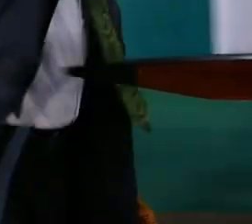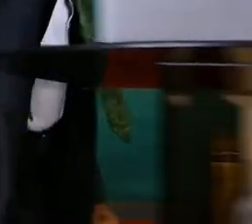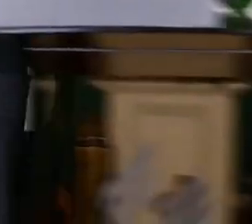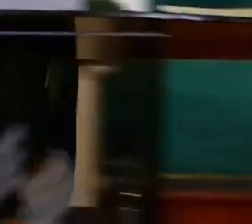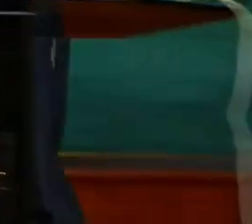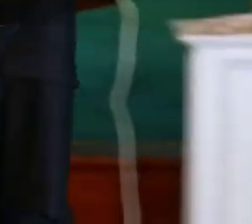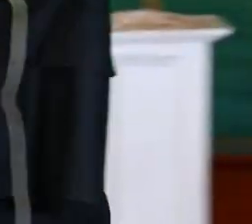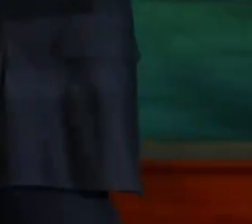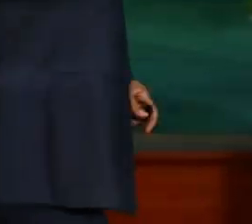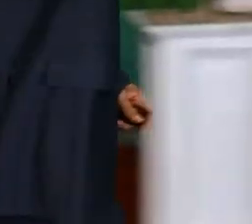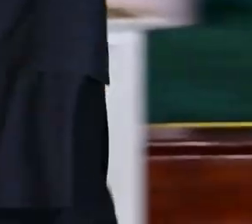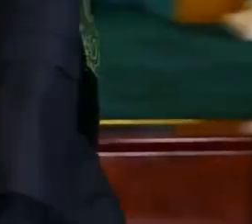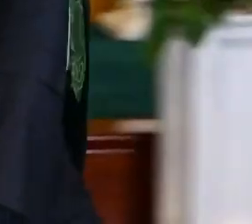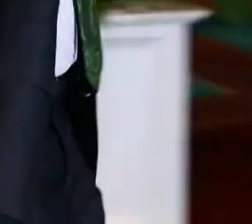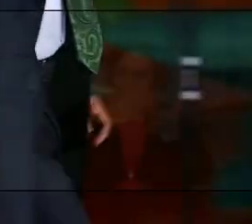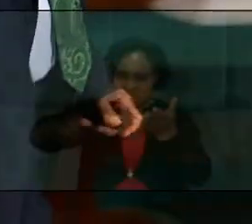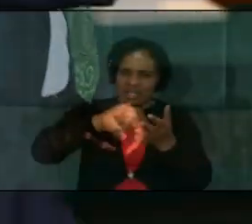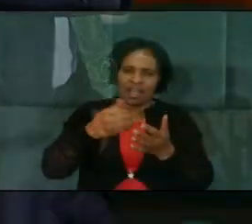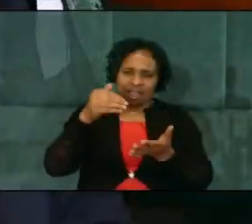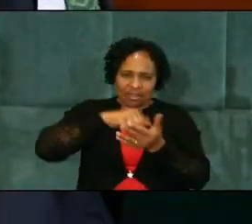Oh, you still don't get it.